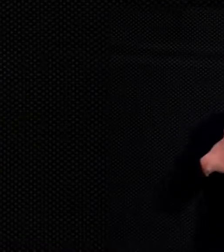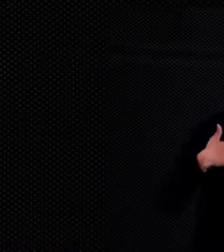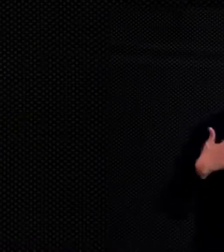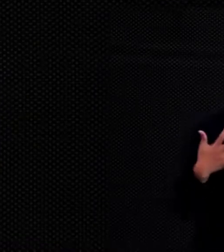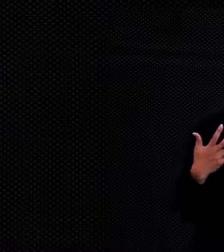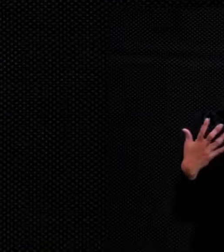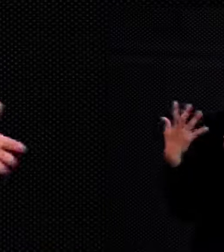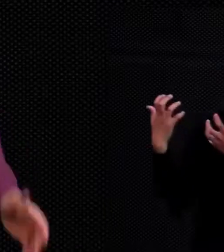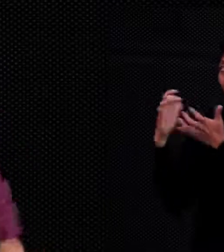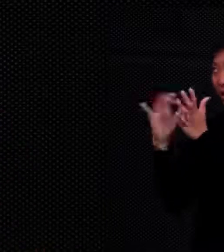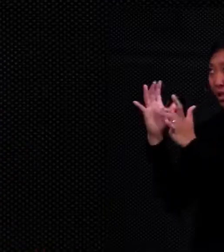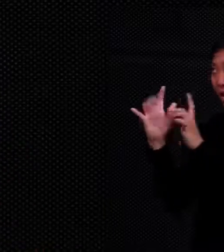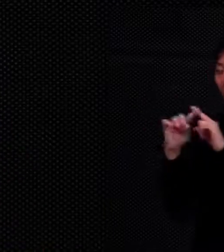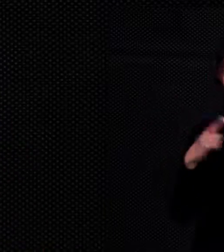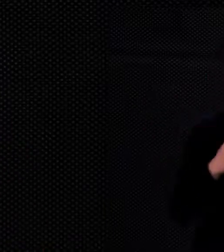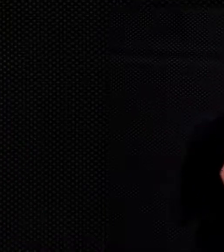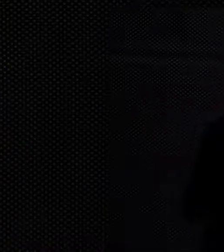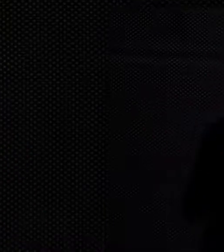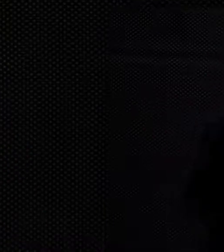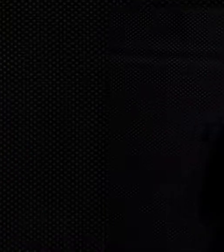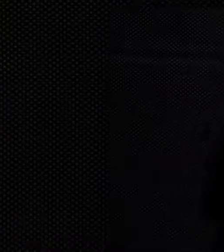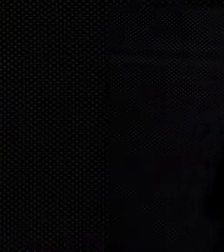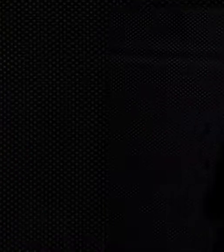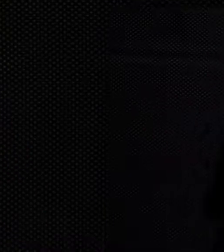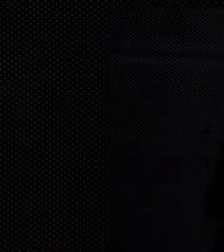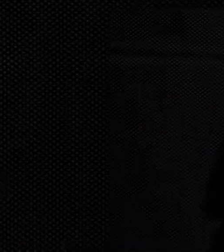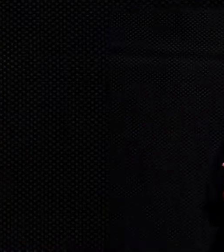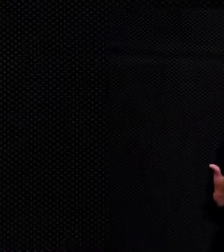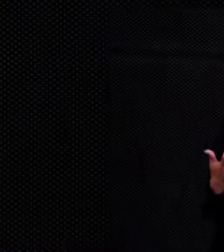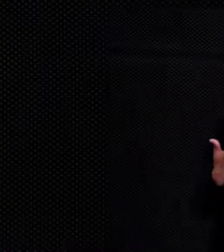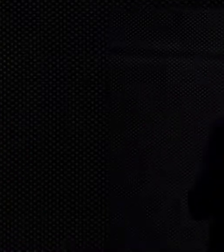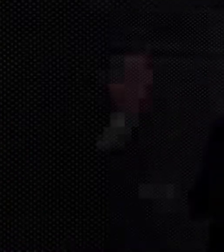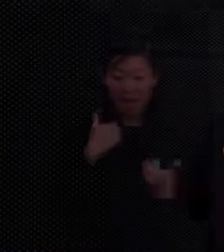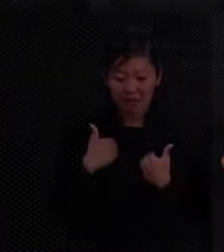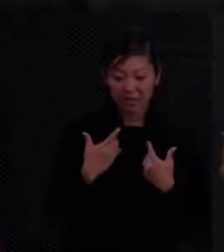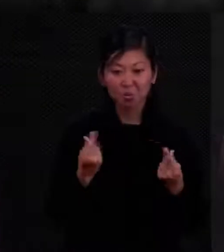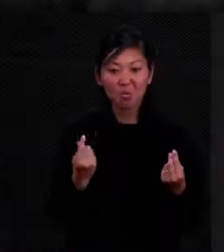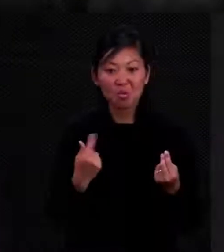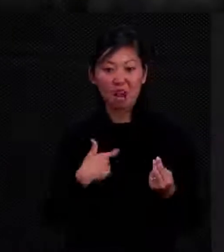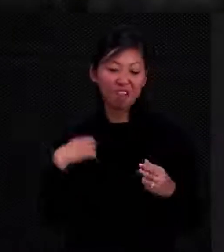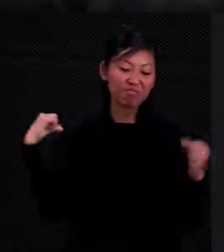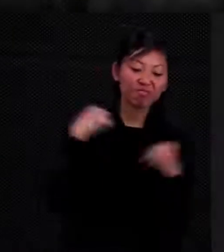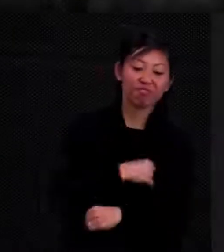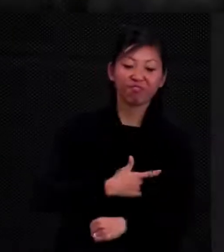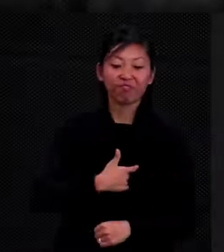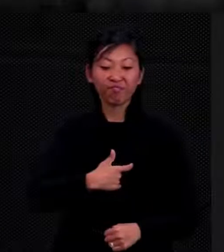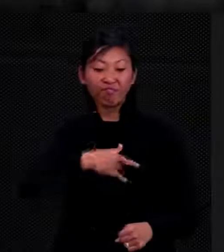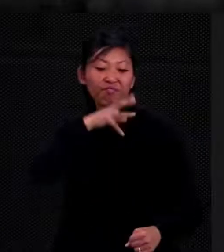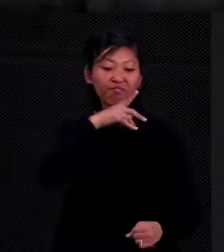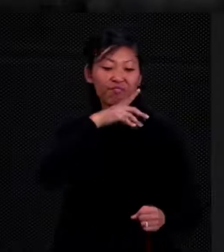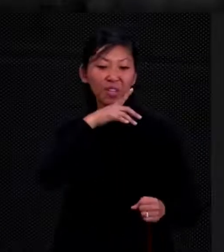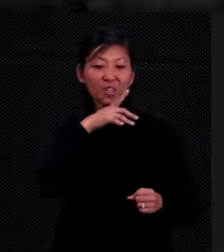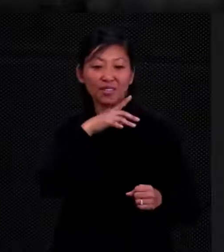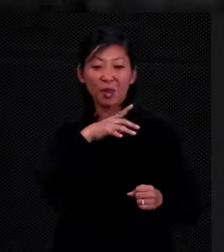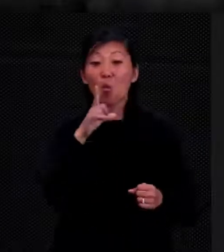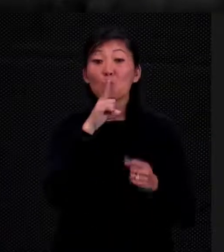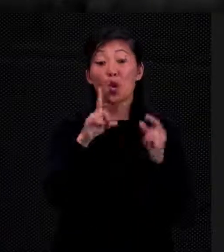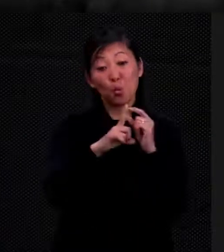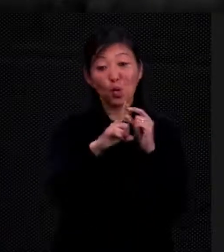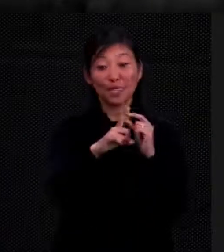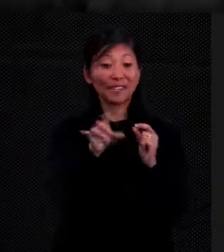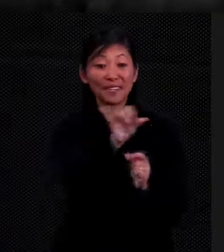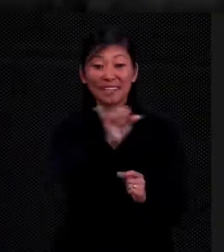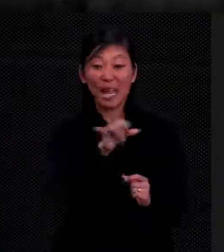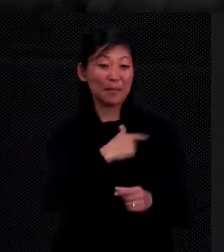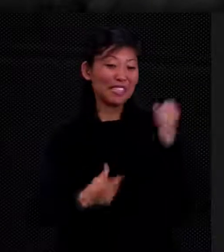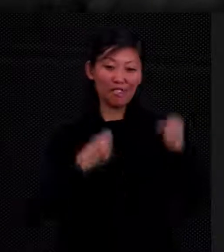desire and covet, but do not have. So you murder, you strike with your fists or with your words. Now, all of us